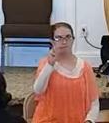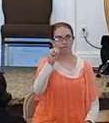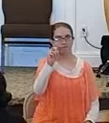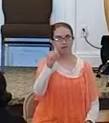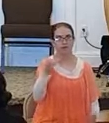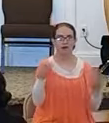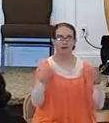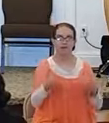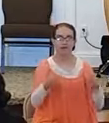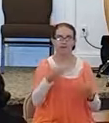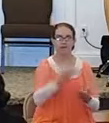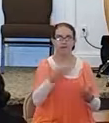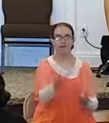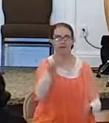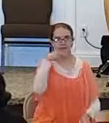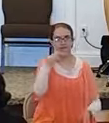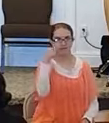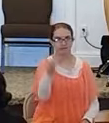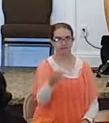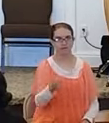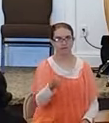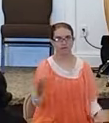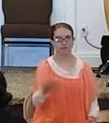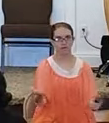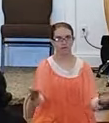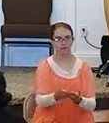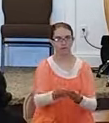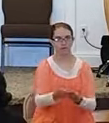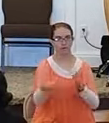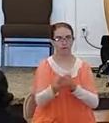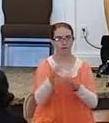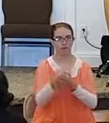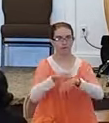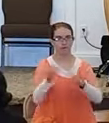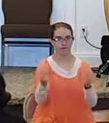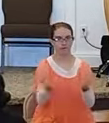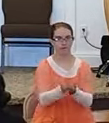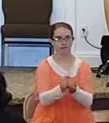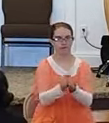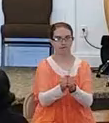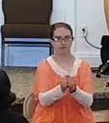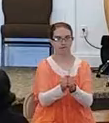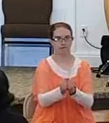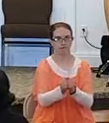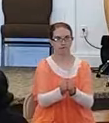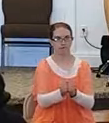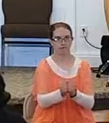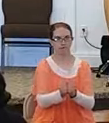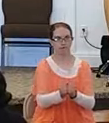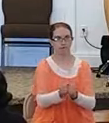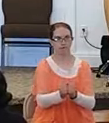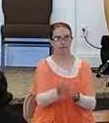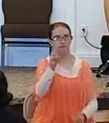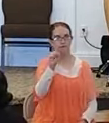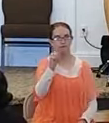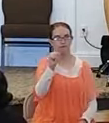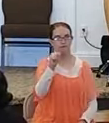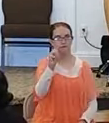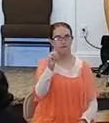you. I've been here all this time with you, and the custom in that